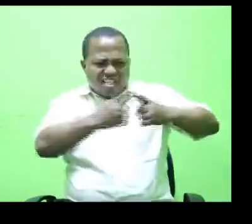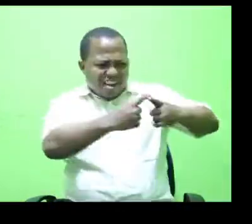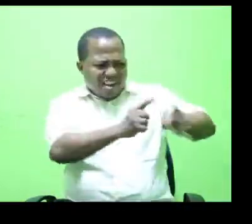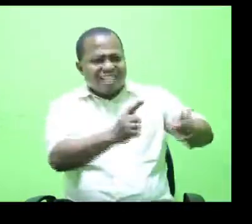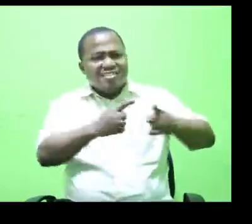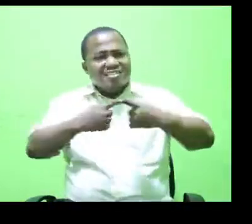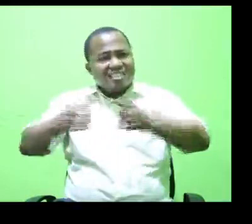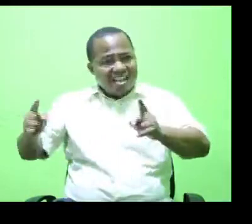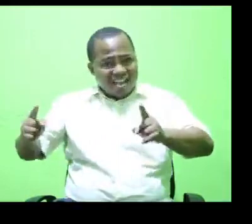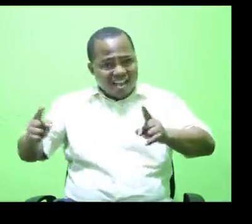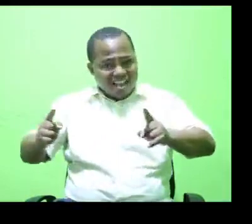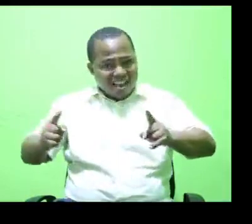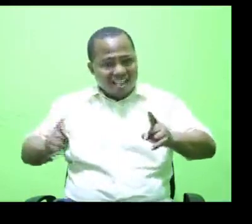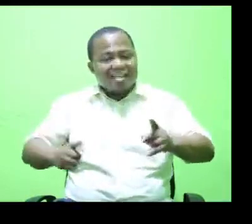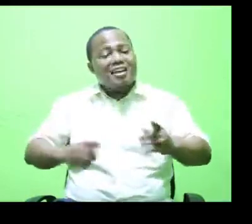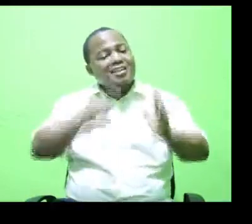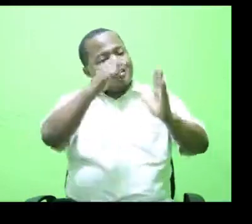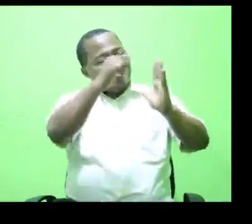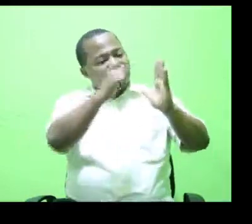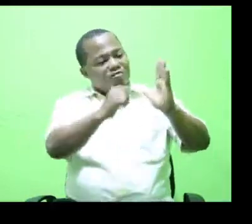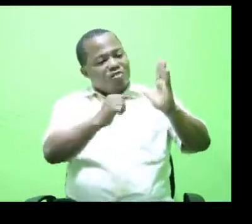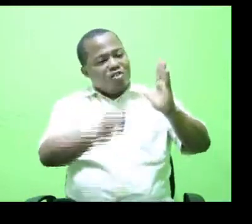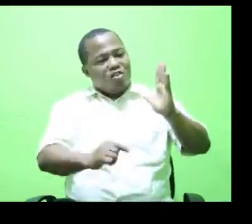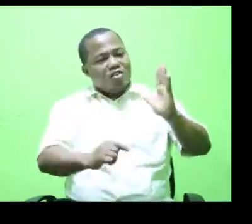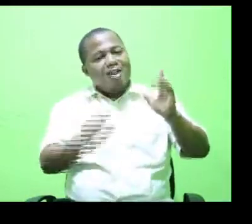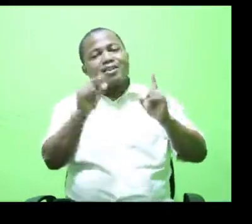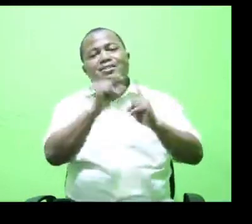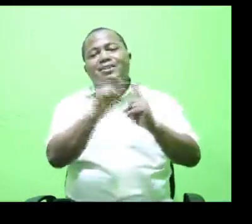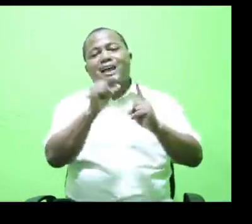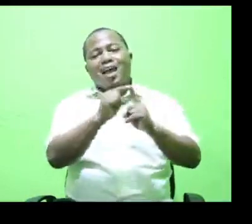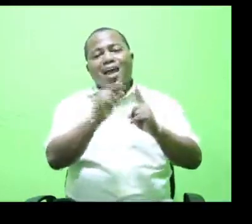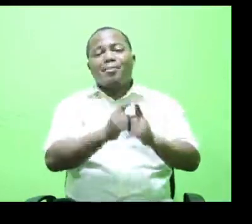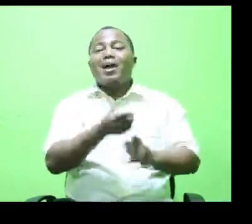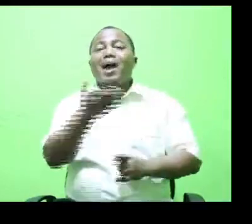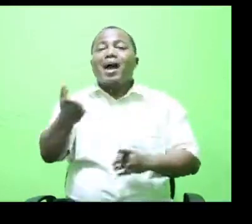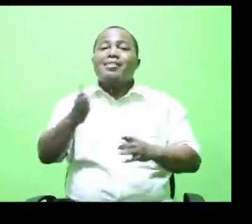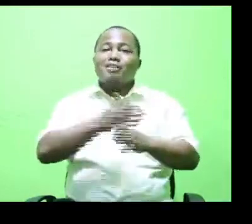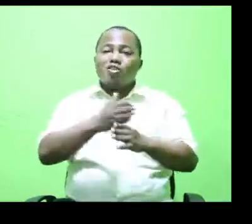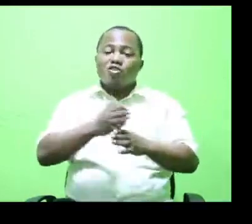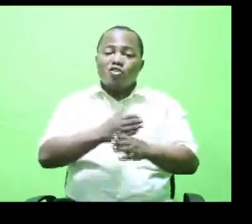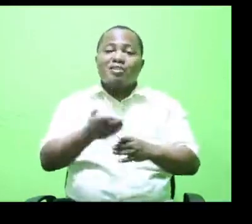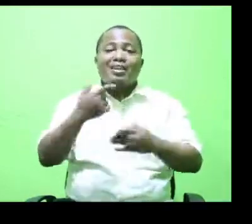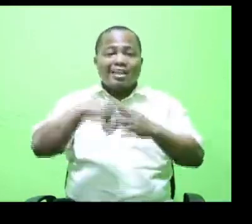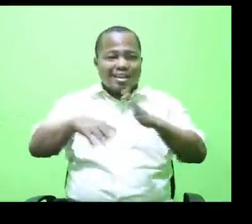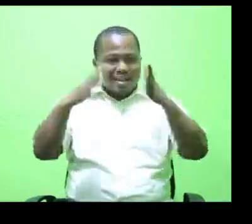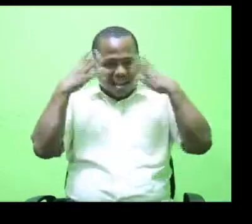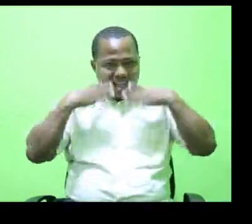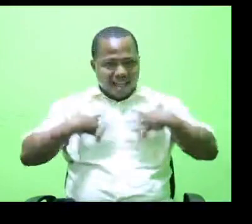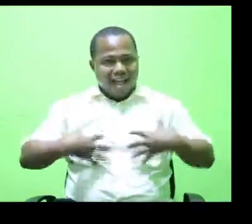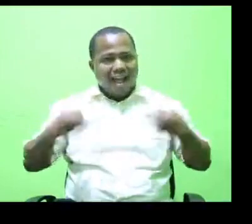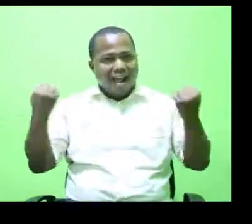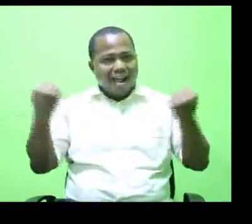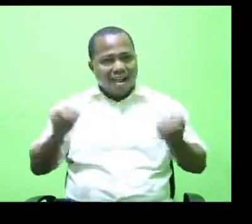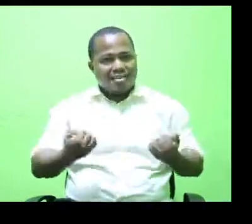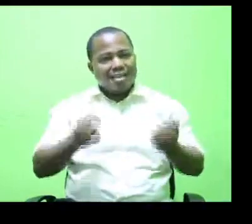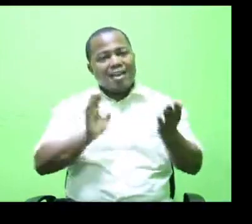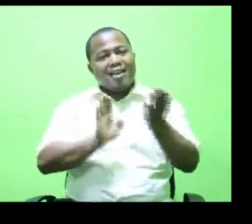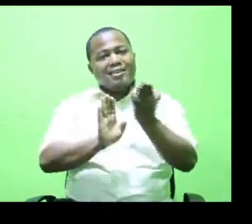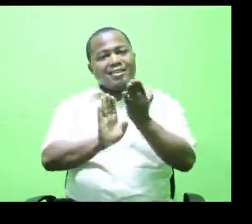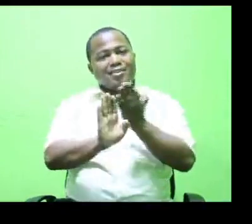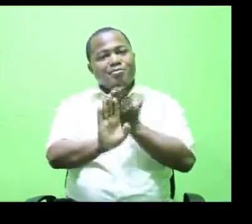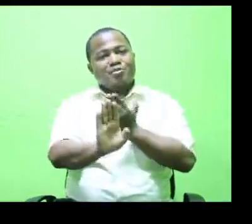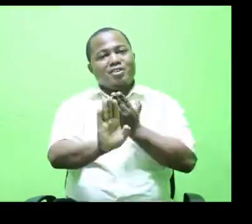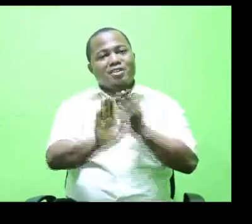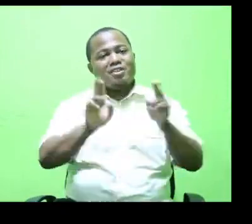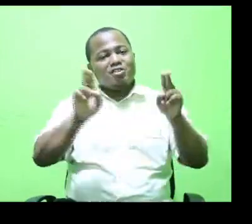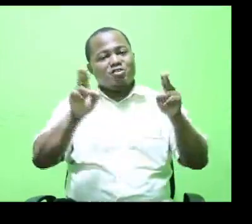differentiate between of the following terms as used in healthy and